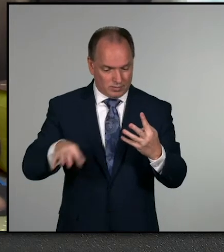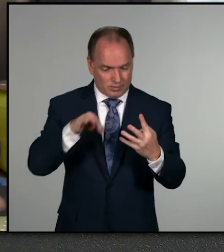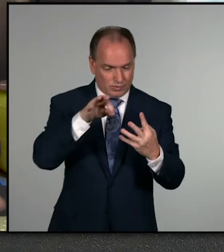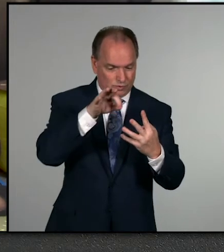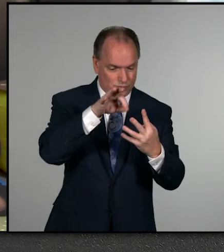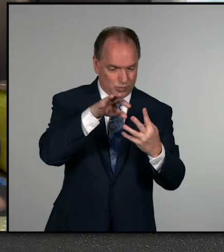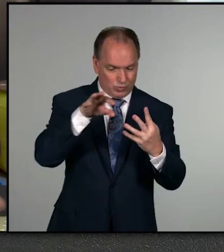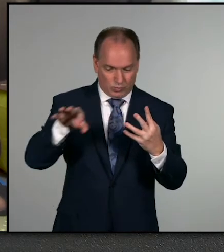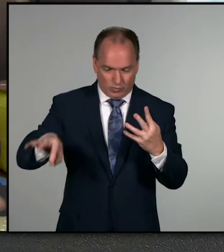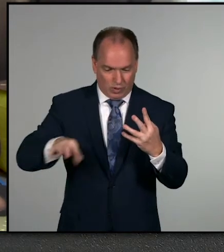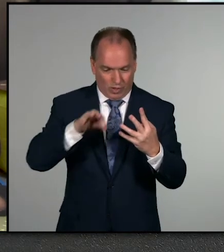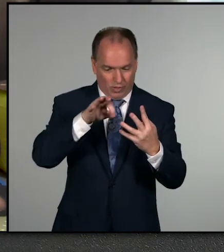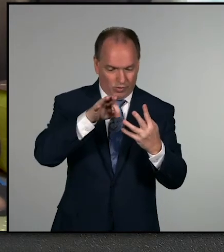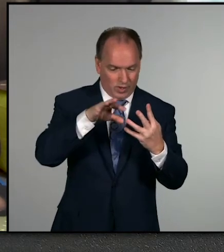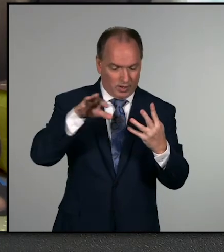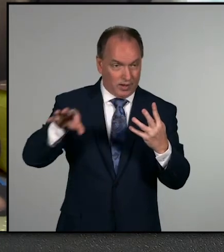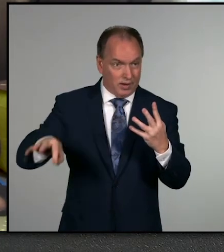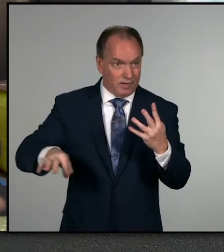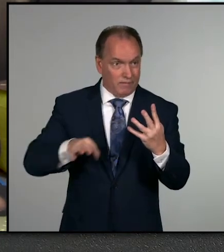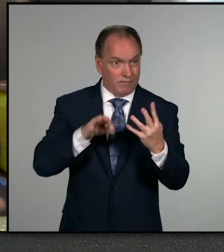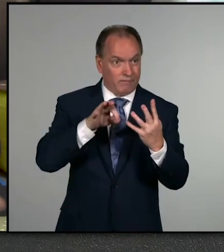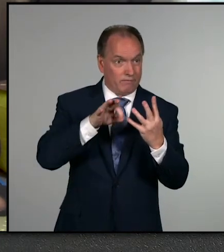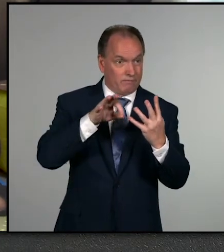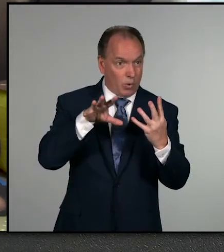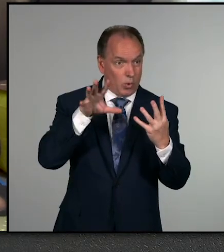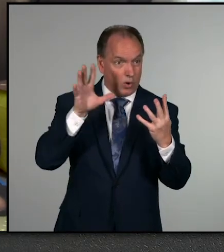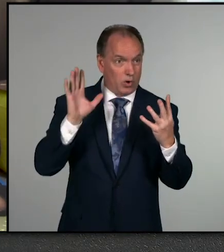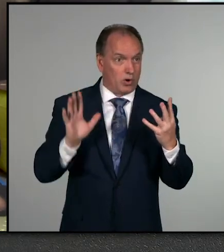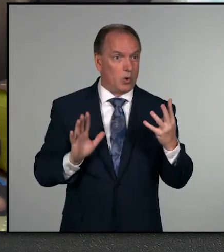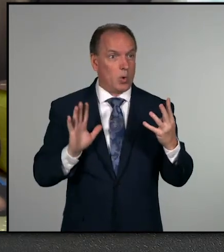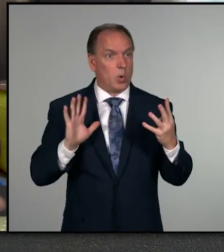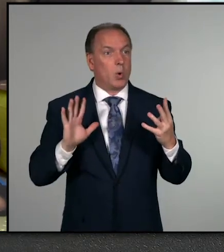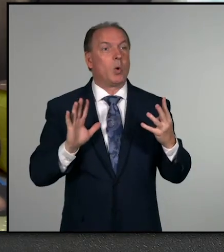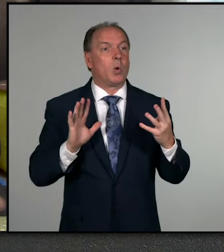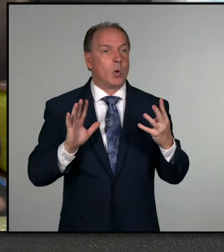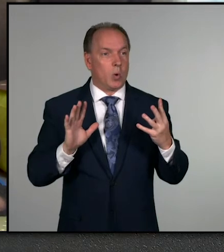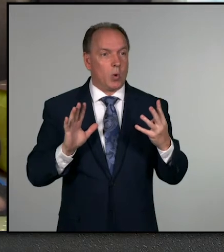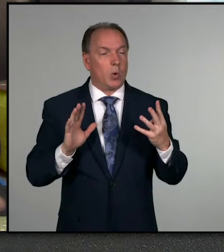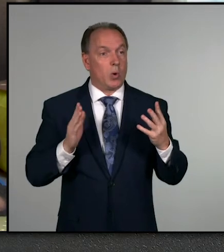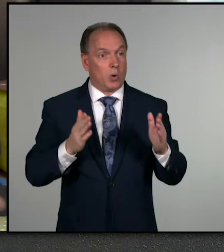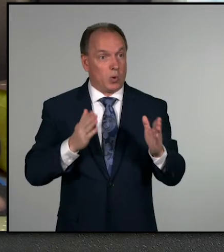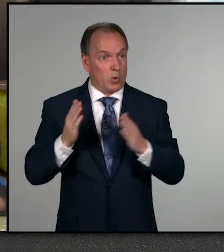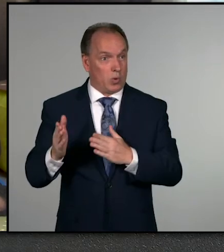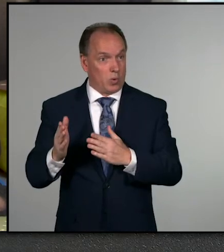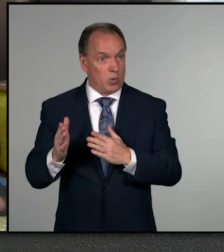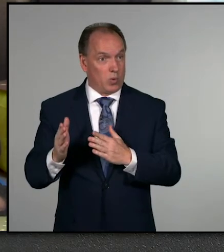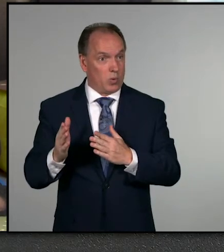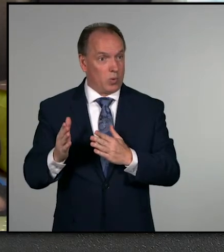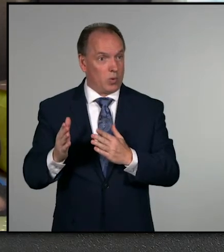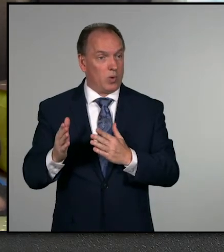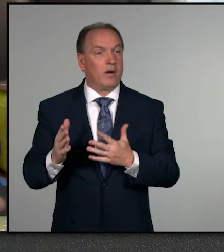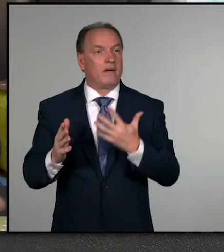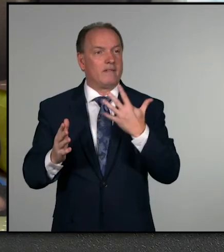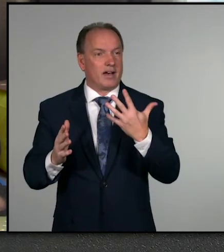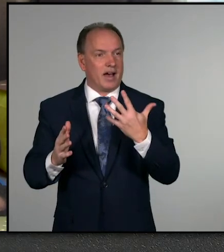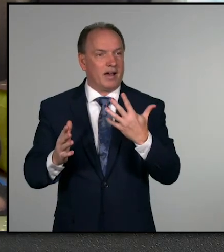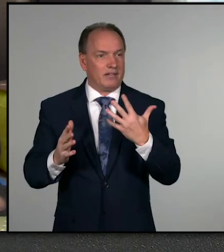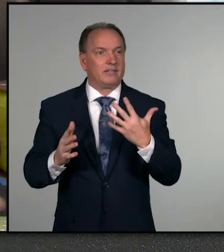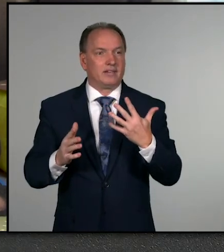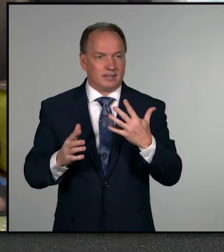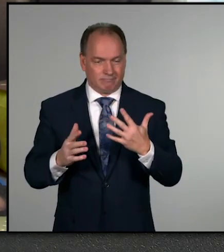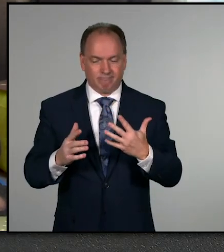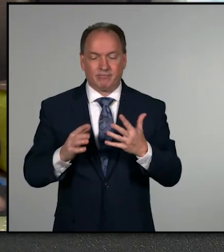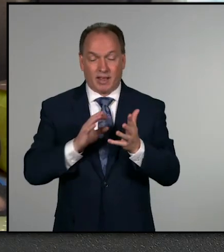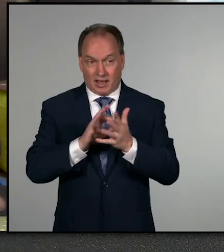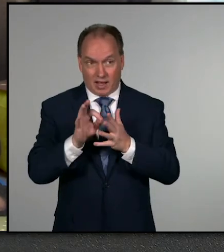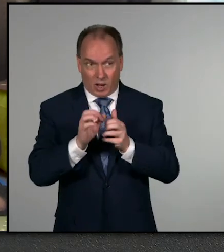1, 2, 3, 4. How about this one?